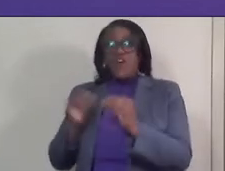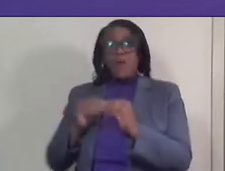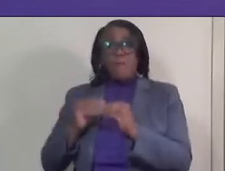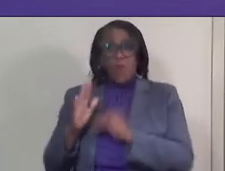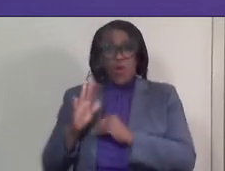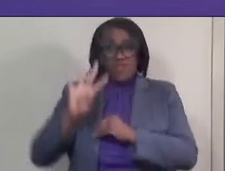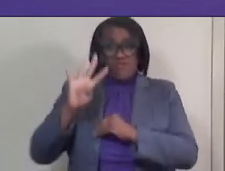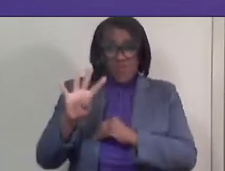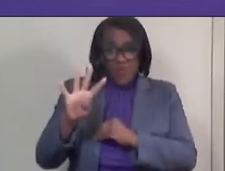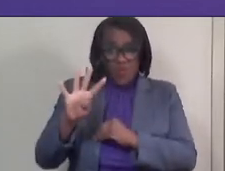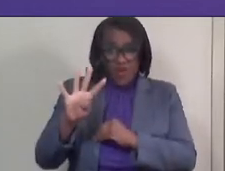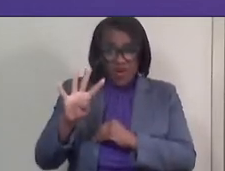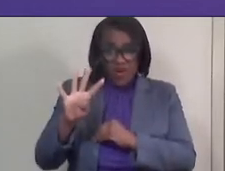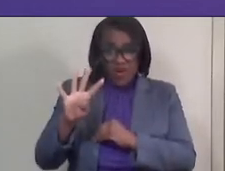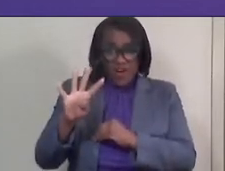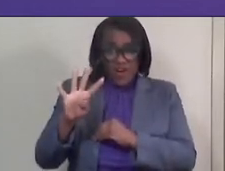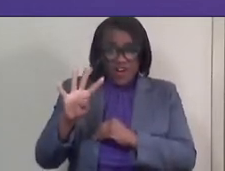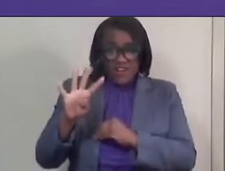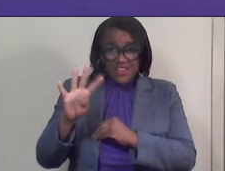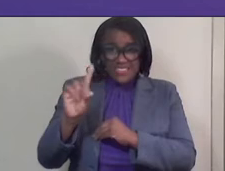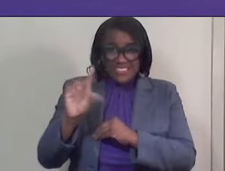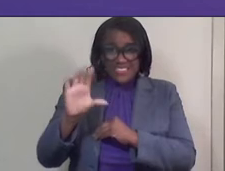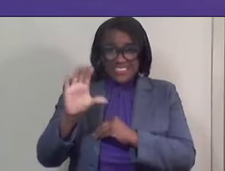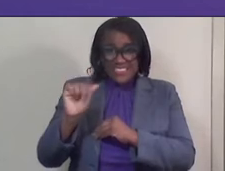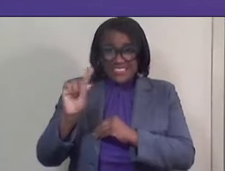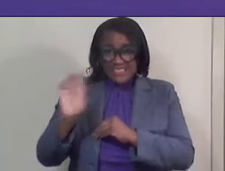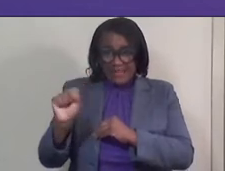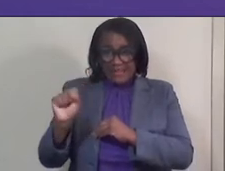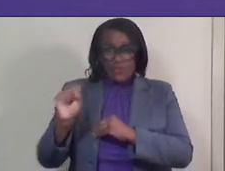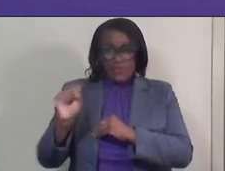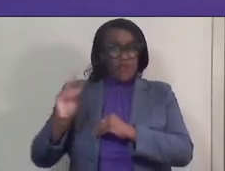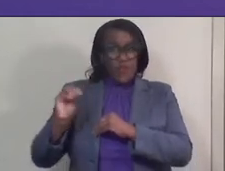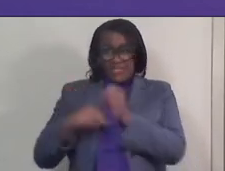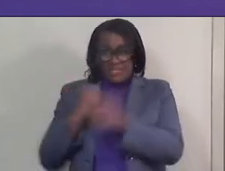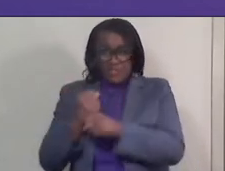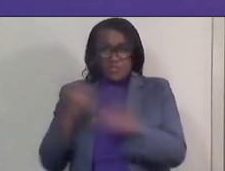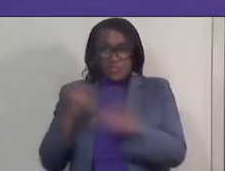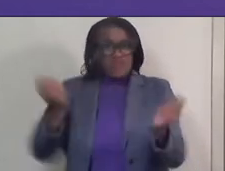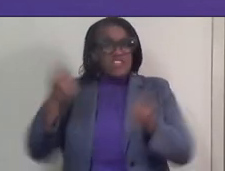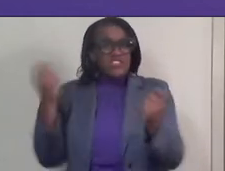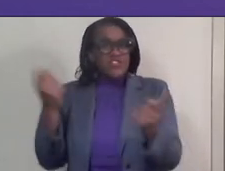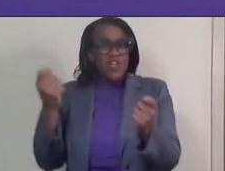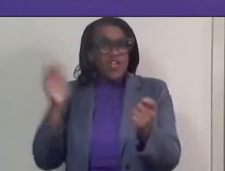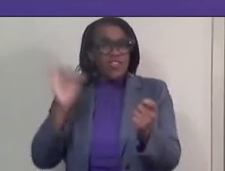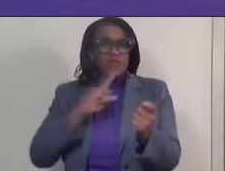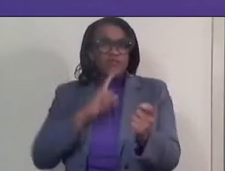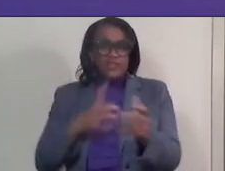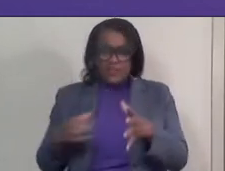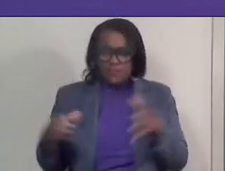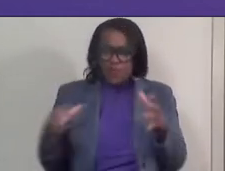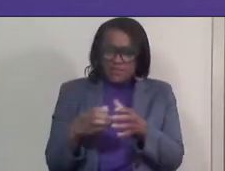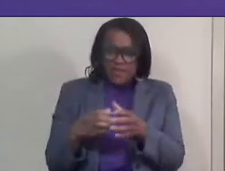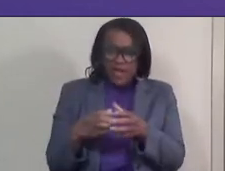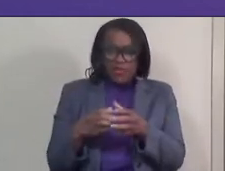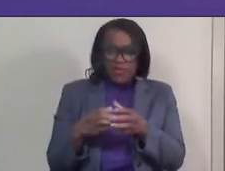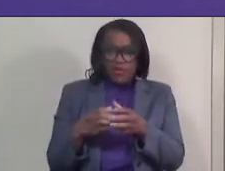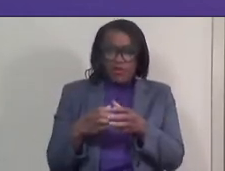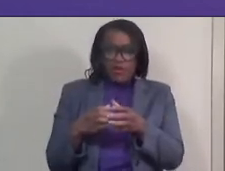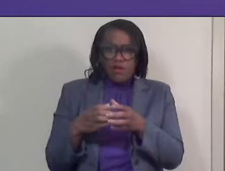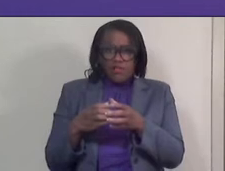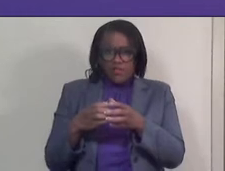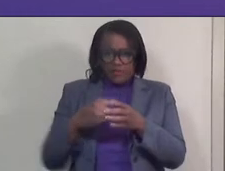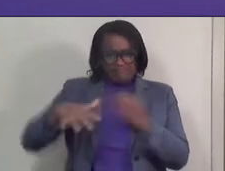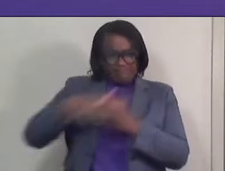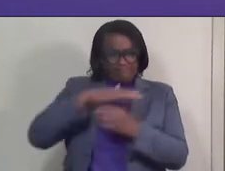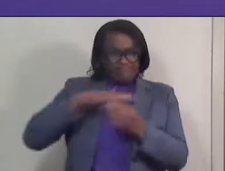a festival that really brought together the ethnic communities